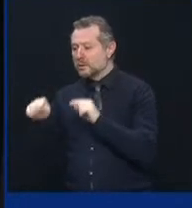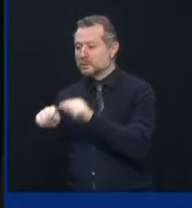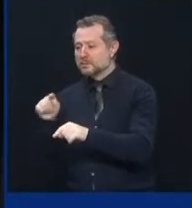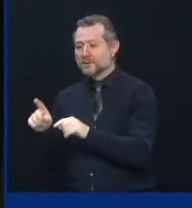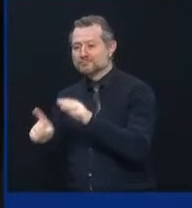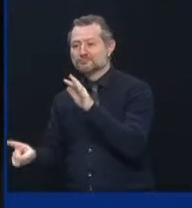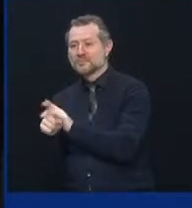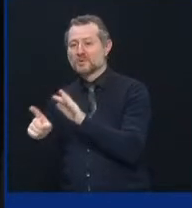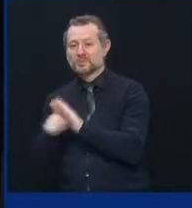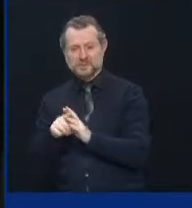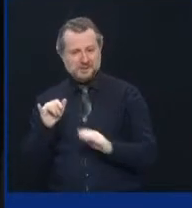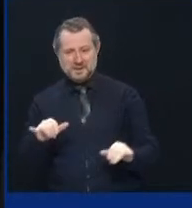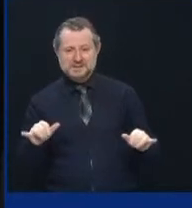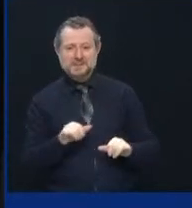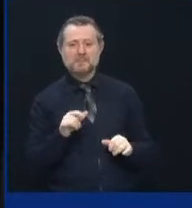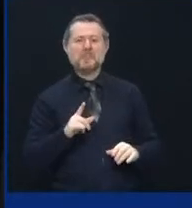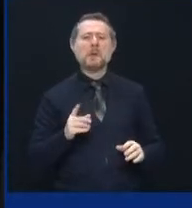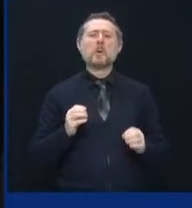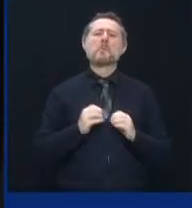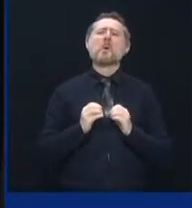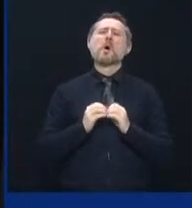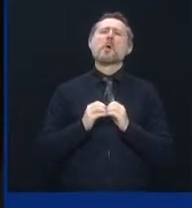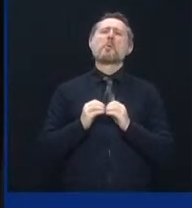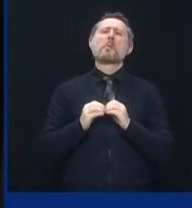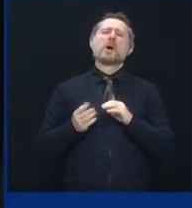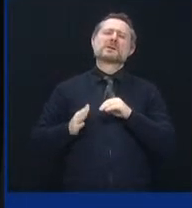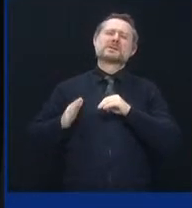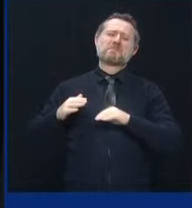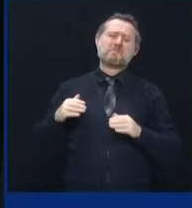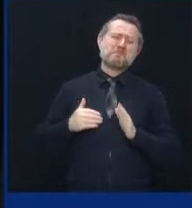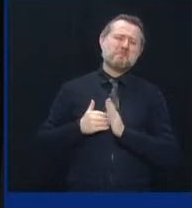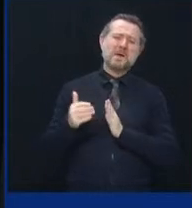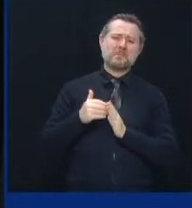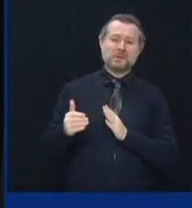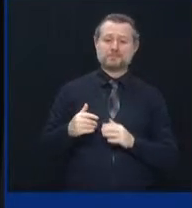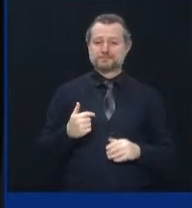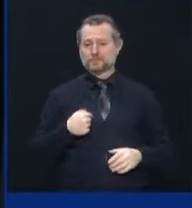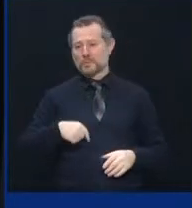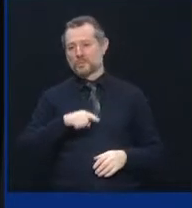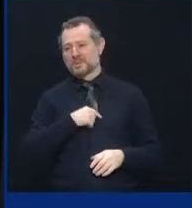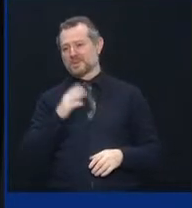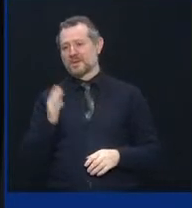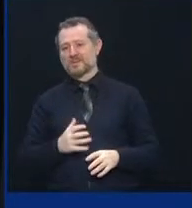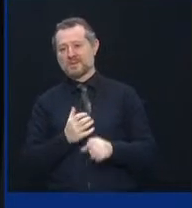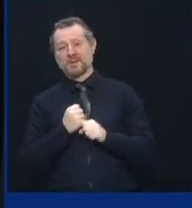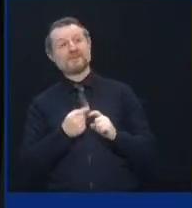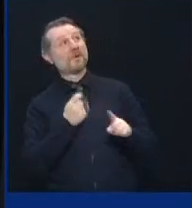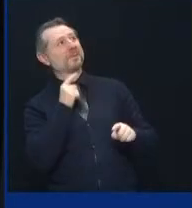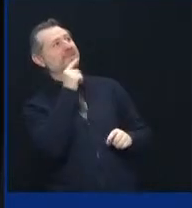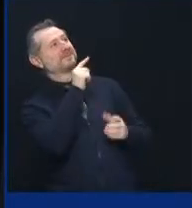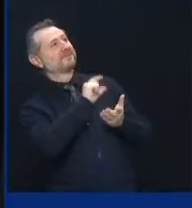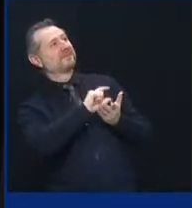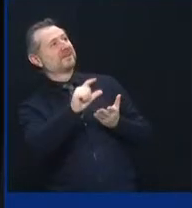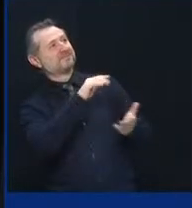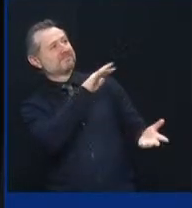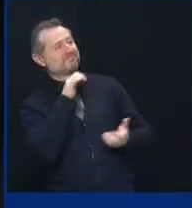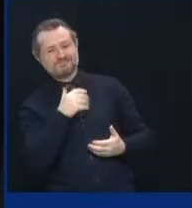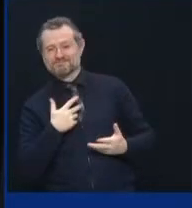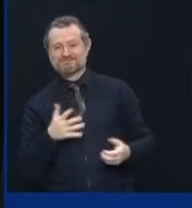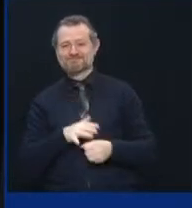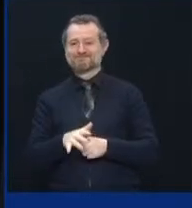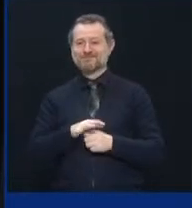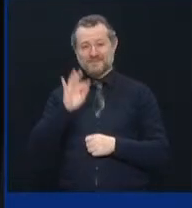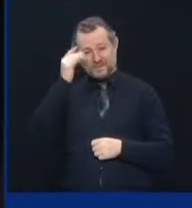do millions. We'll never get that level of supply because the federal government won't get that level of